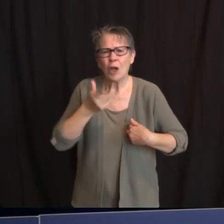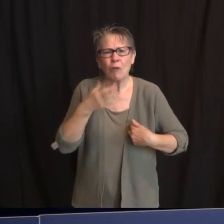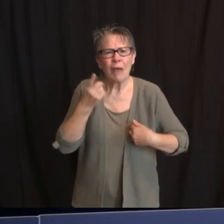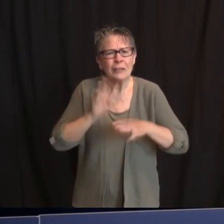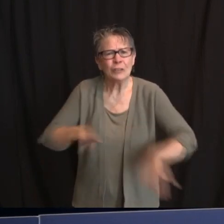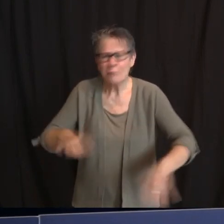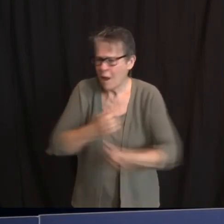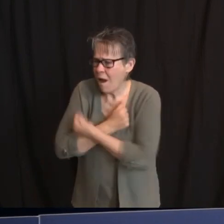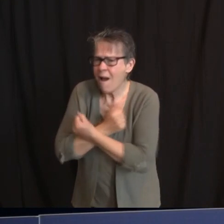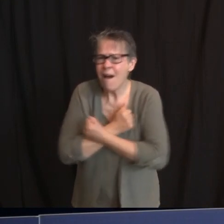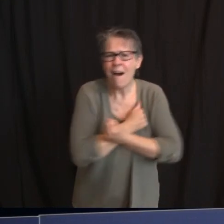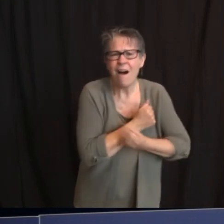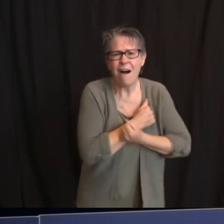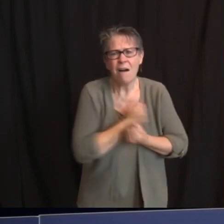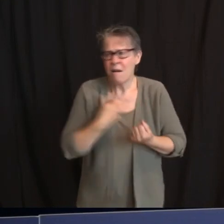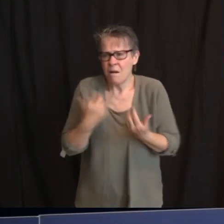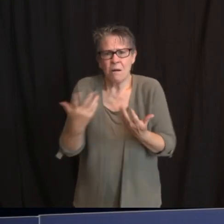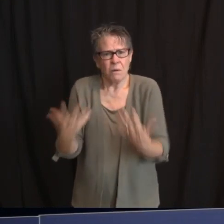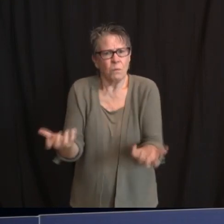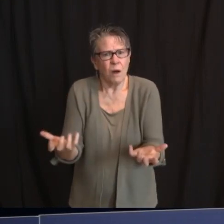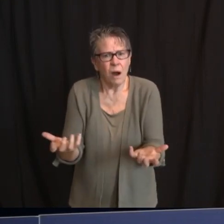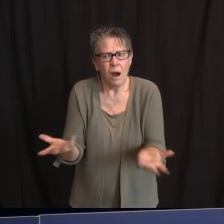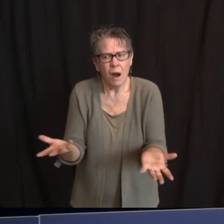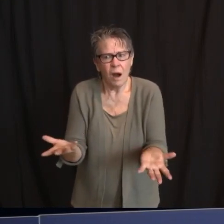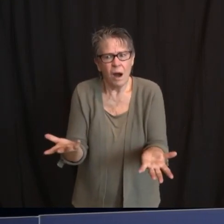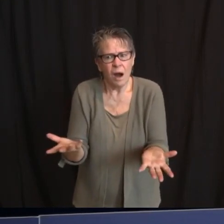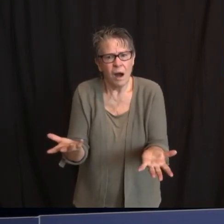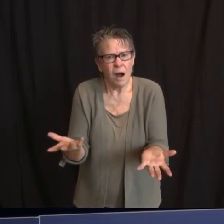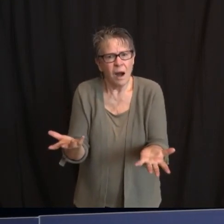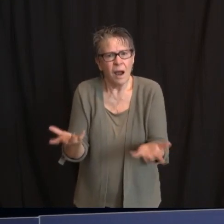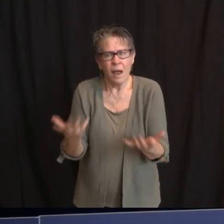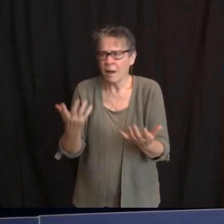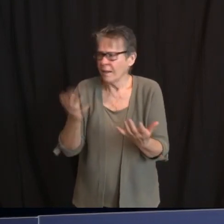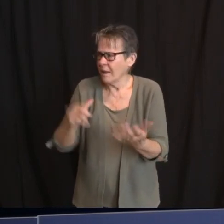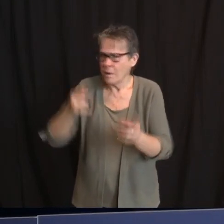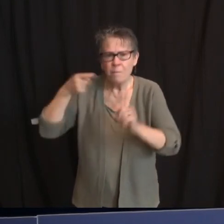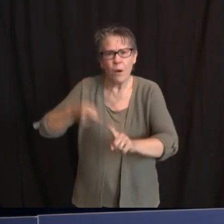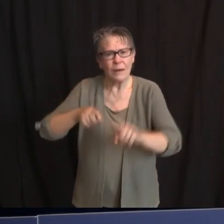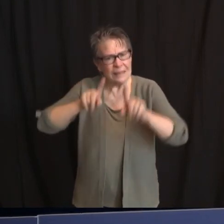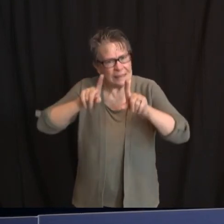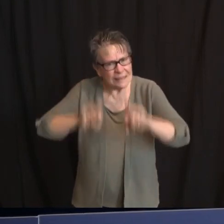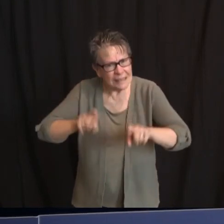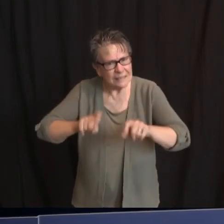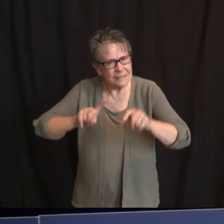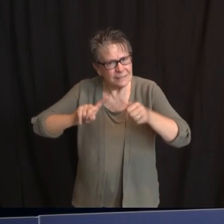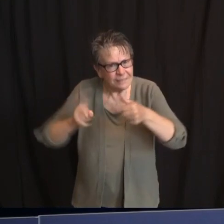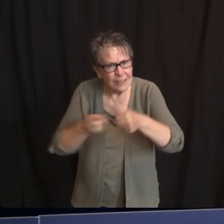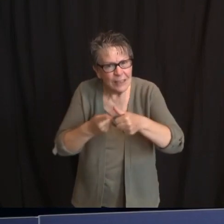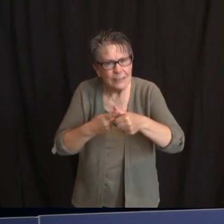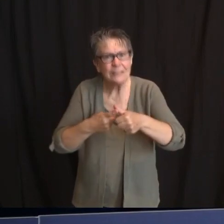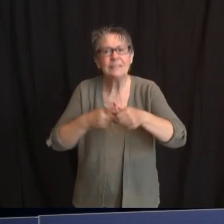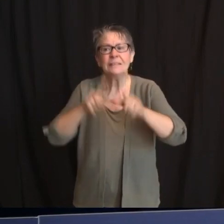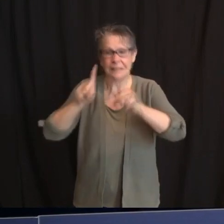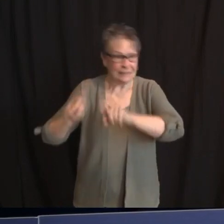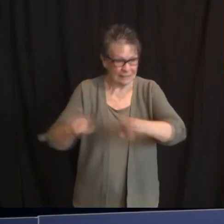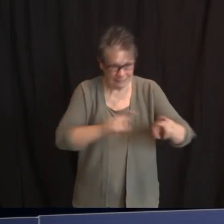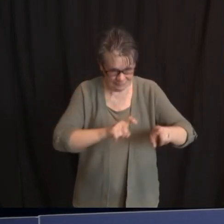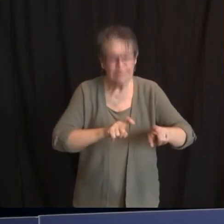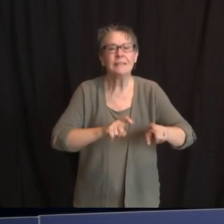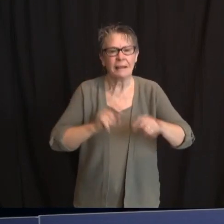more important it is for us opening our economy and getting our lives back. Amen. We'll do one more from Dave, and then if it's okay with you, Senator, we'll go